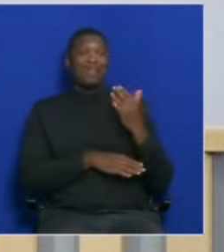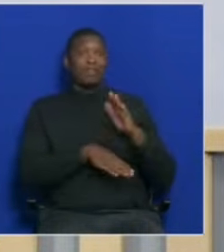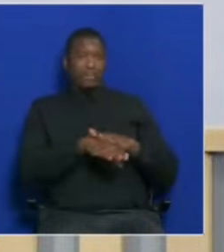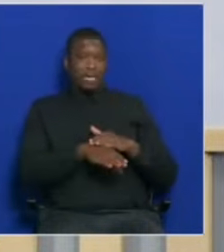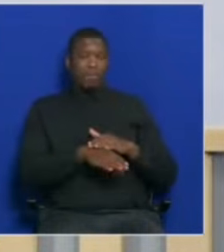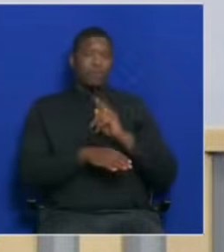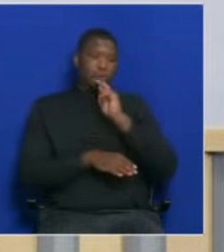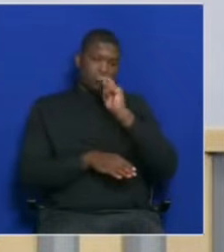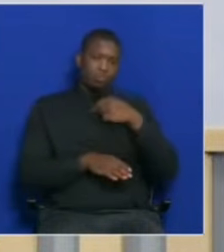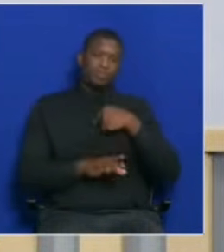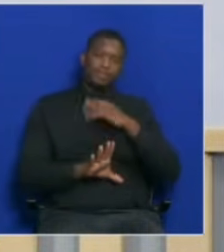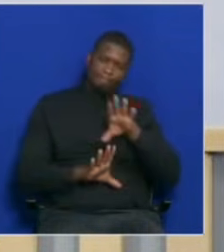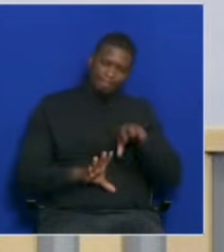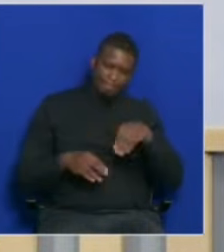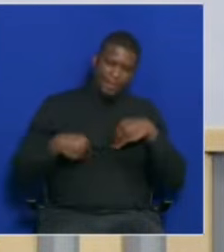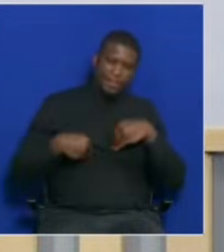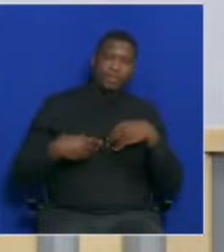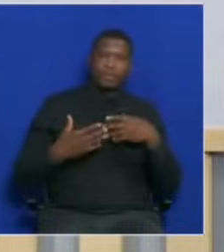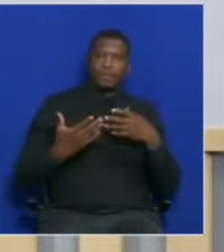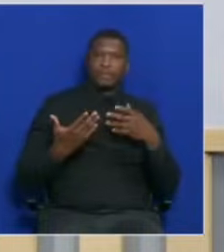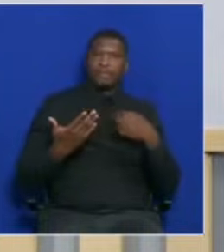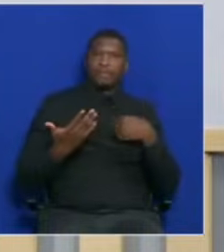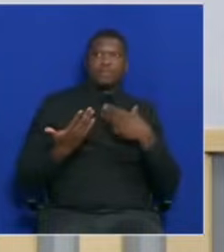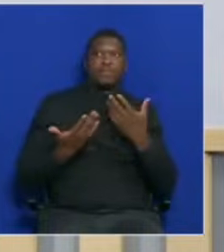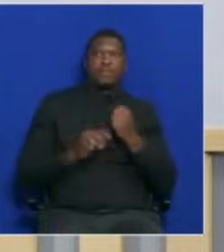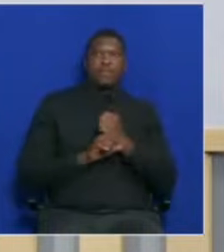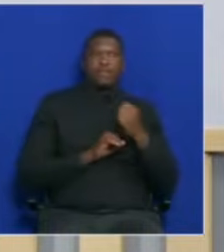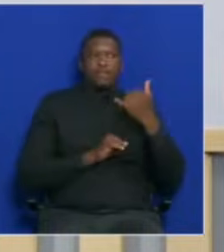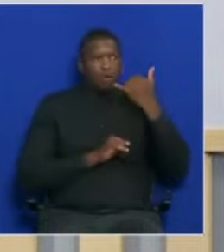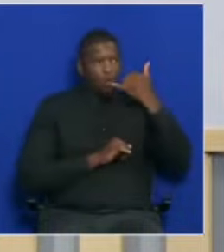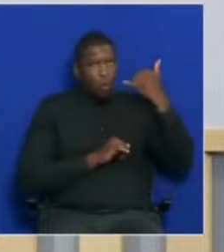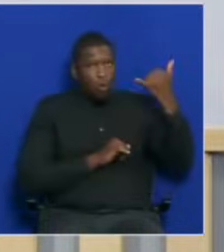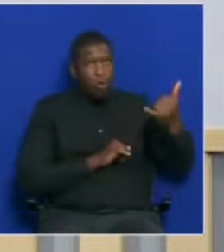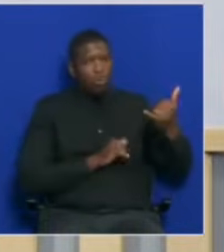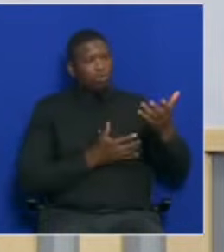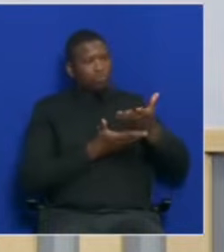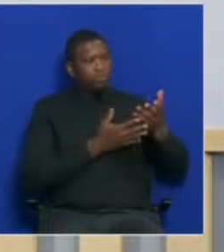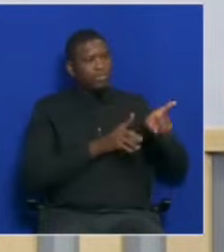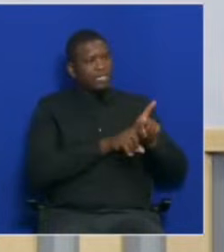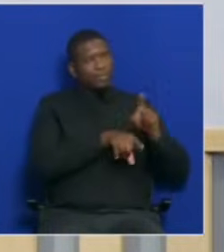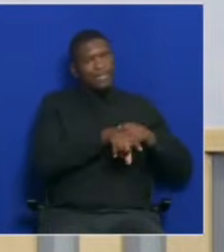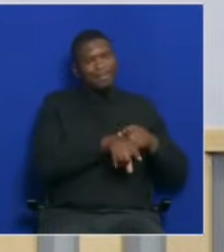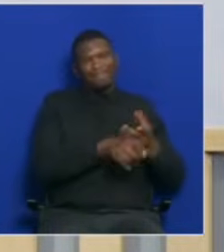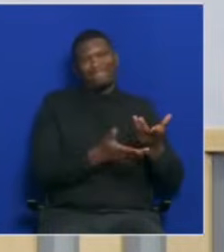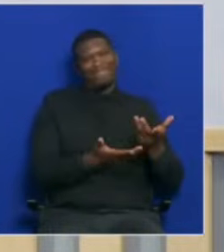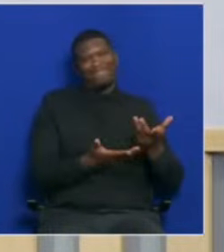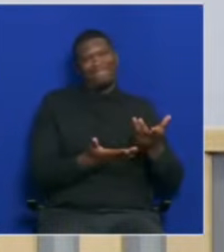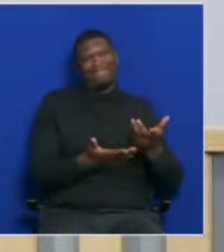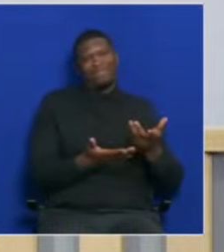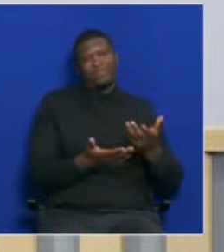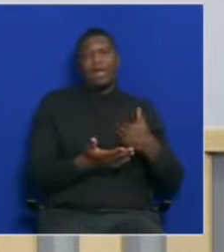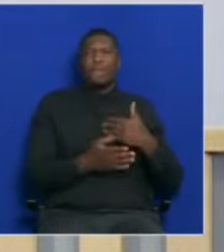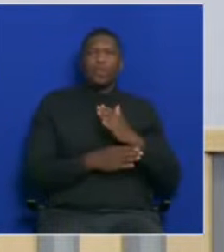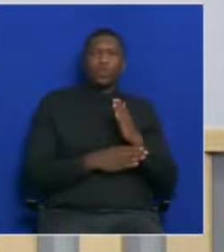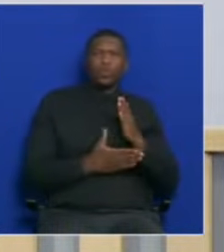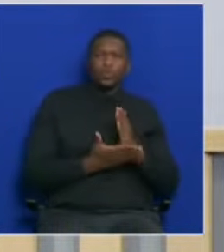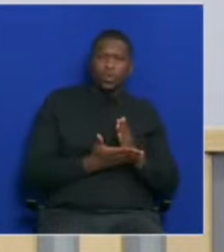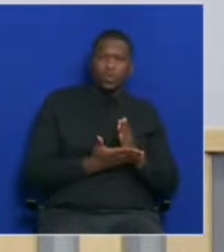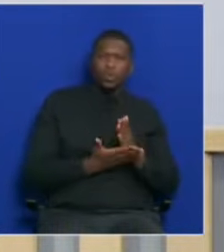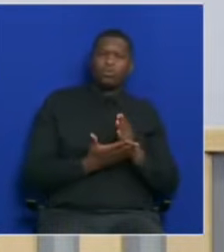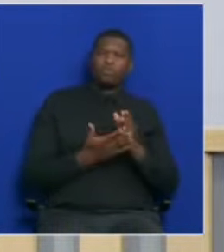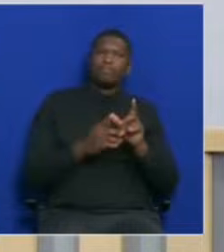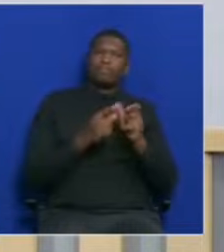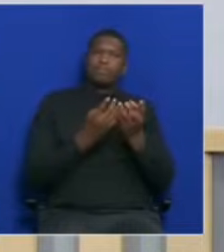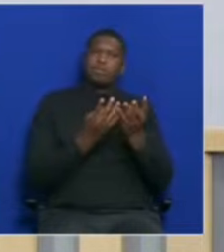not call him immediately. I'm not quite sure, commissioners, because